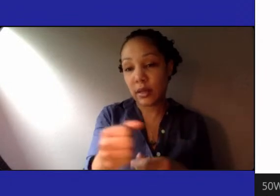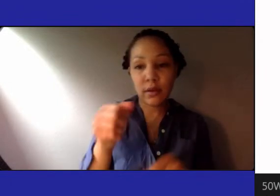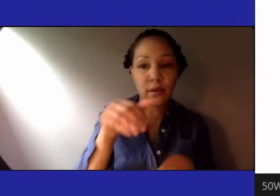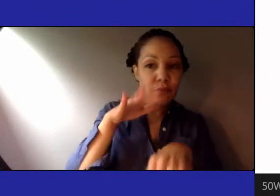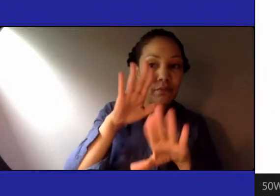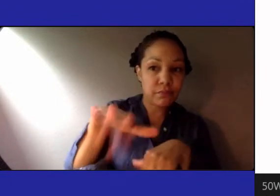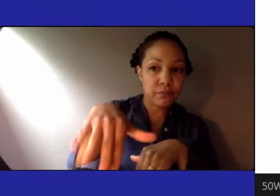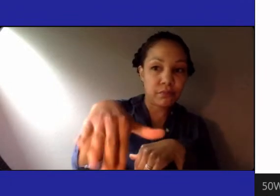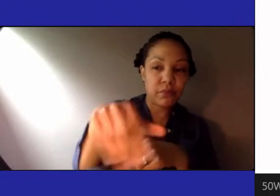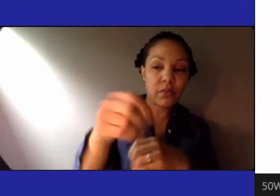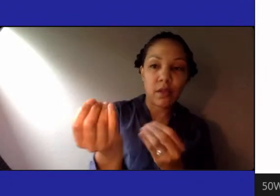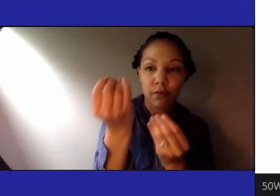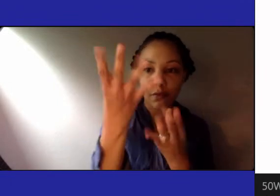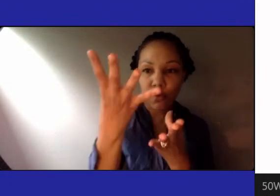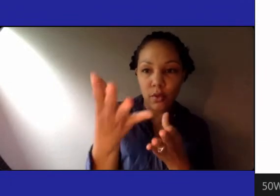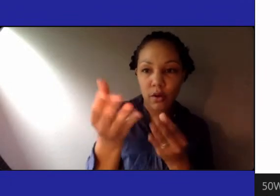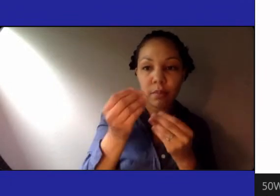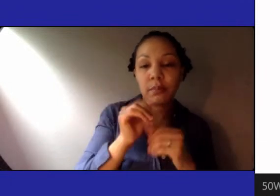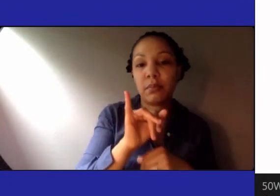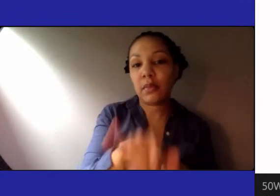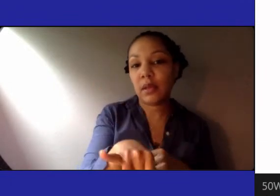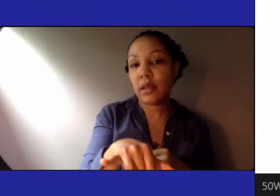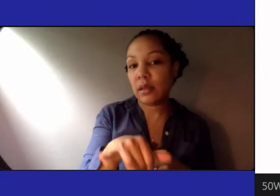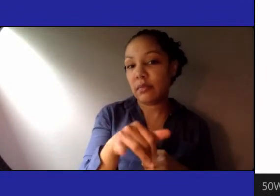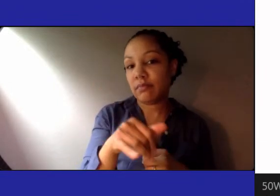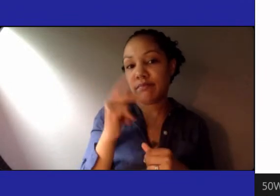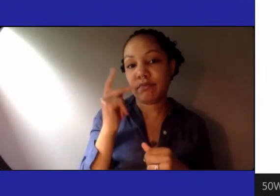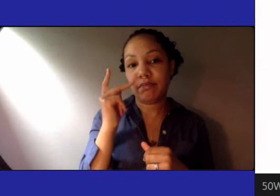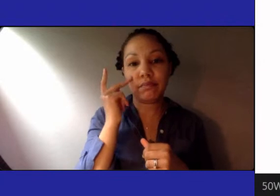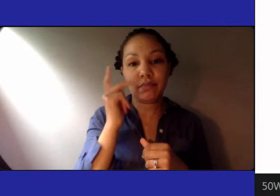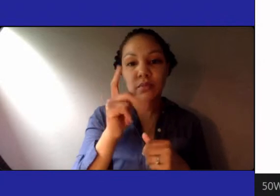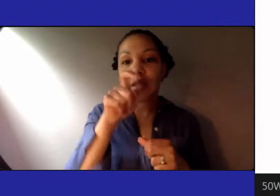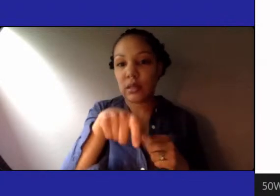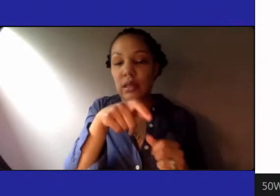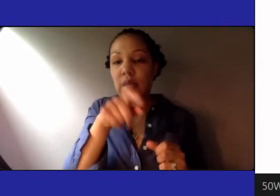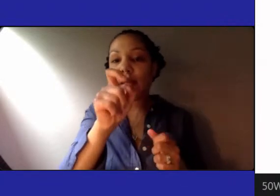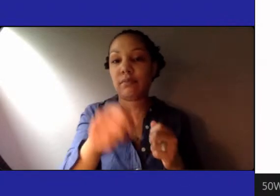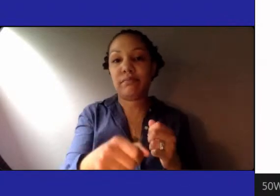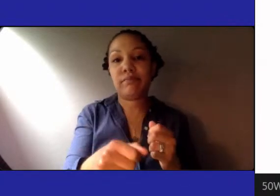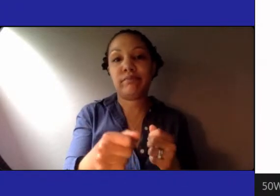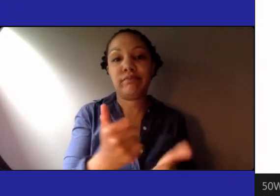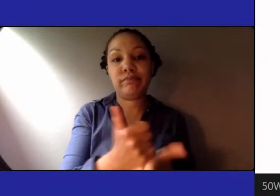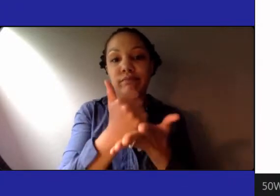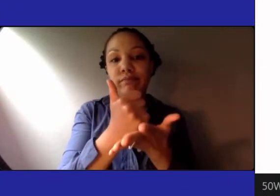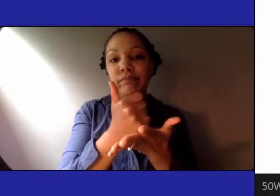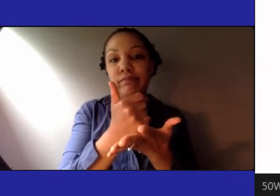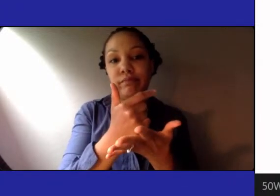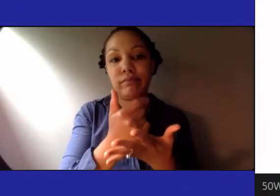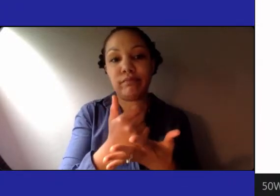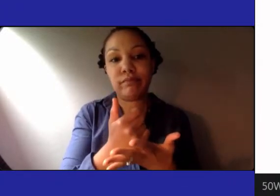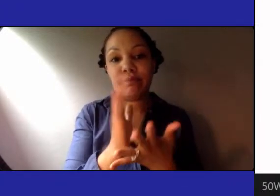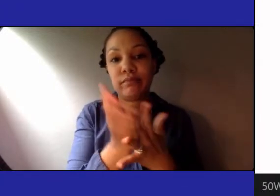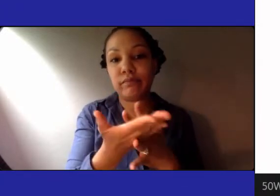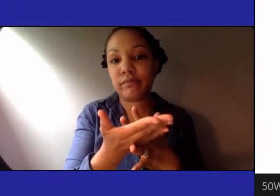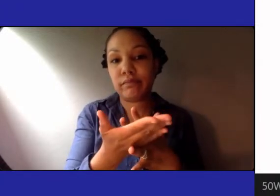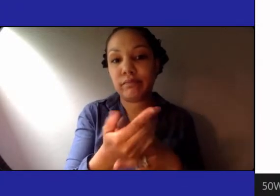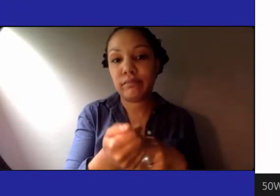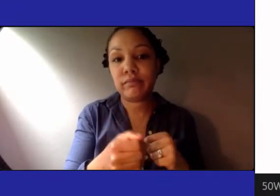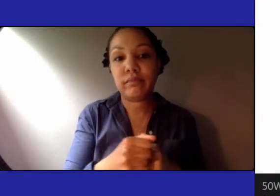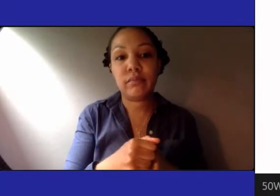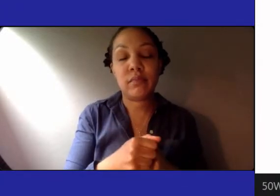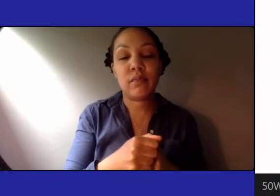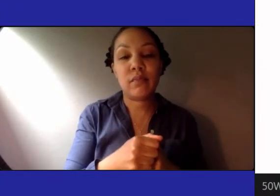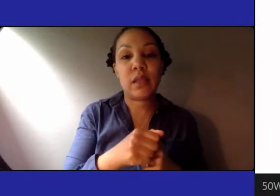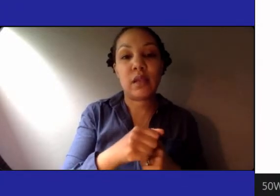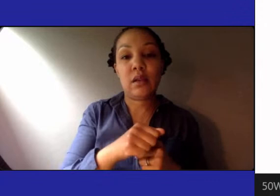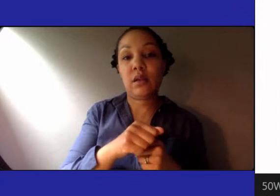from an intervention. And the next screenshot of the phone, that's the mobile image viewer. And on the